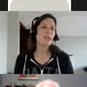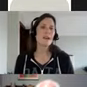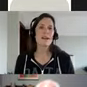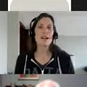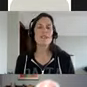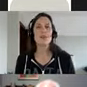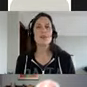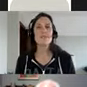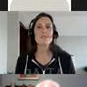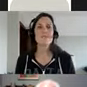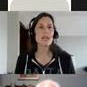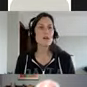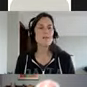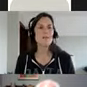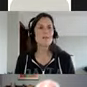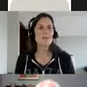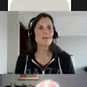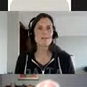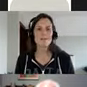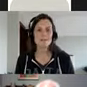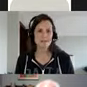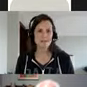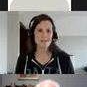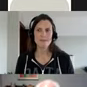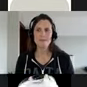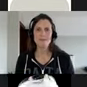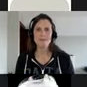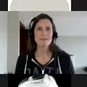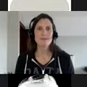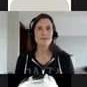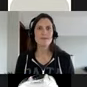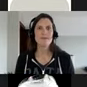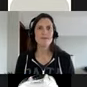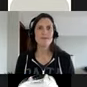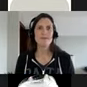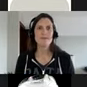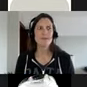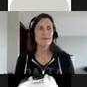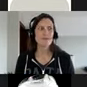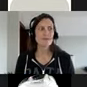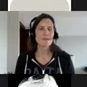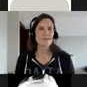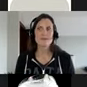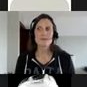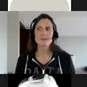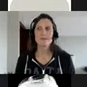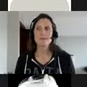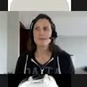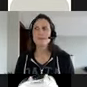I'm happy to talk afterwards. Thank you. Well, thank you, Sarah. As Doug put in the comments, if people have